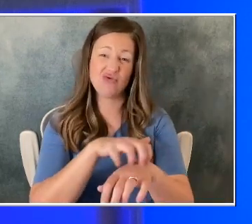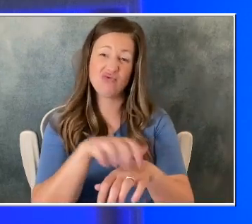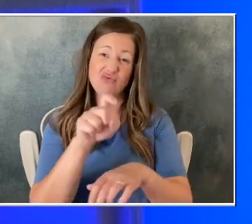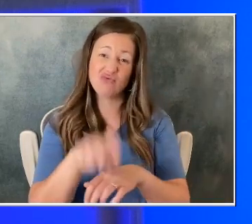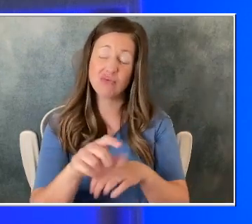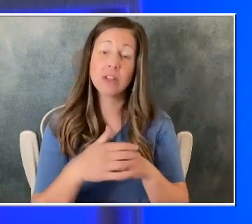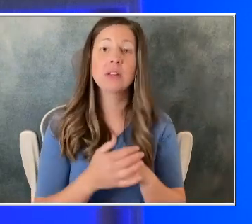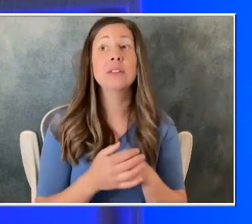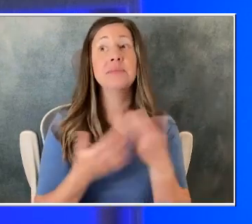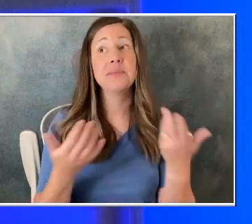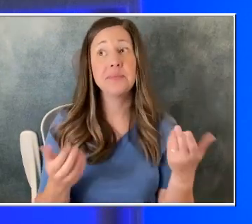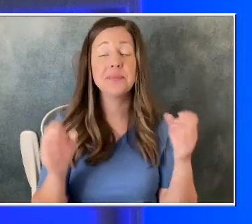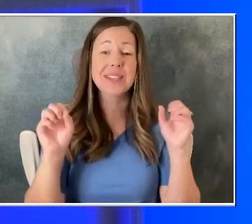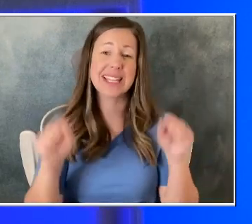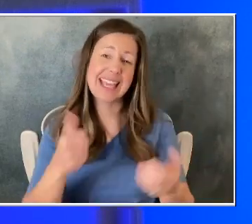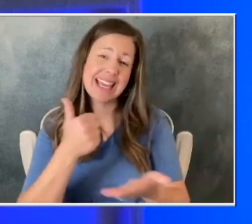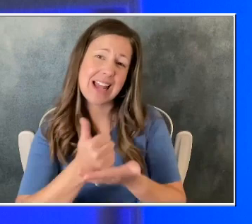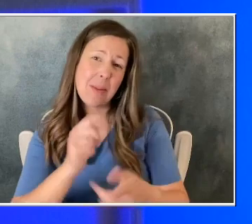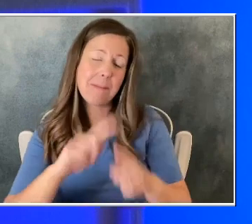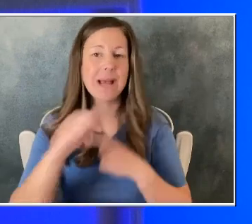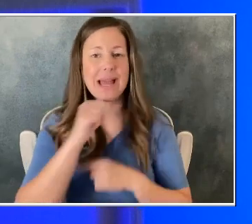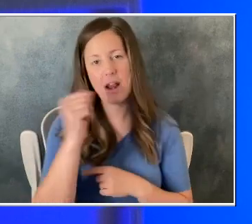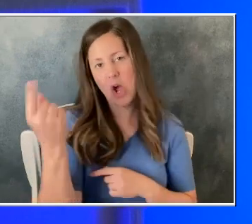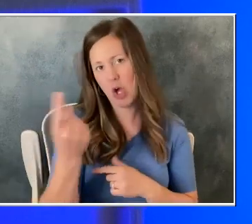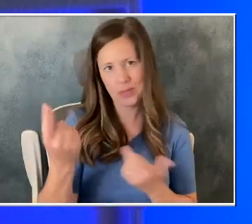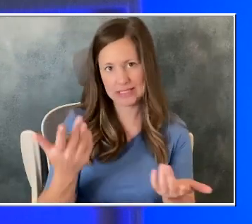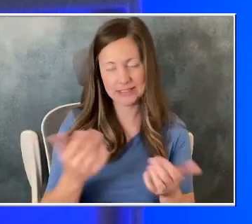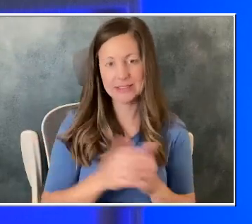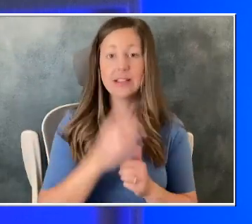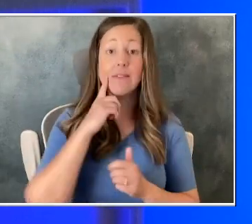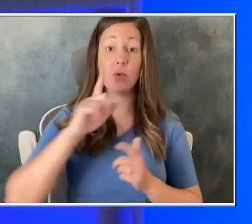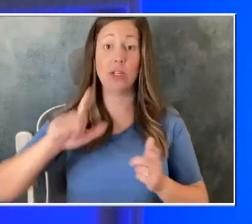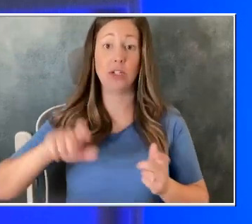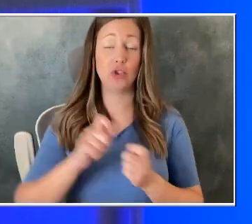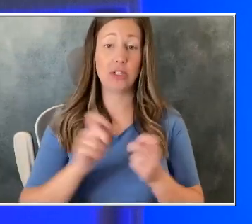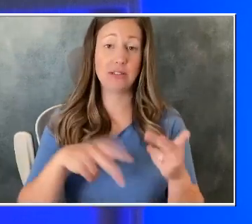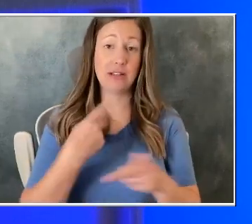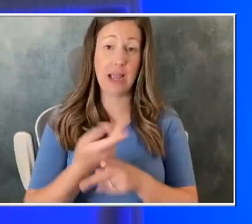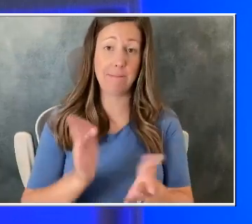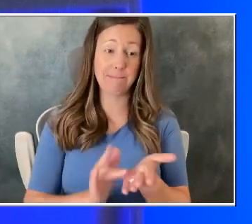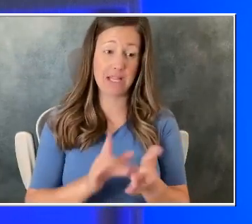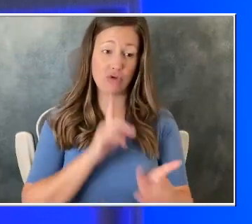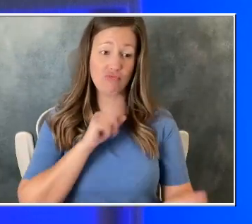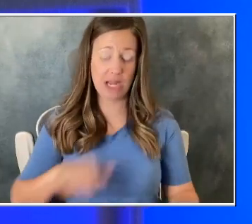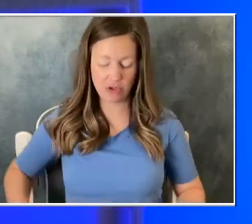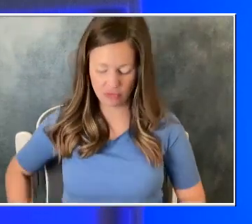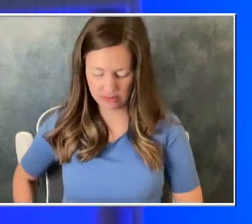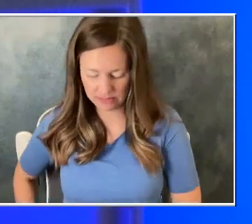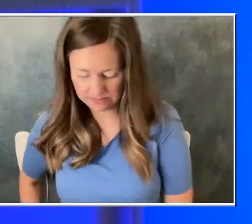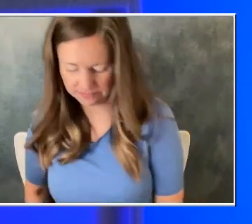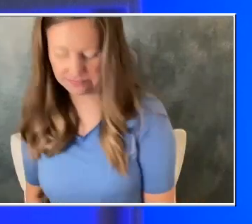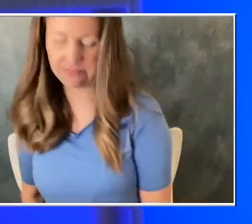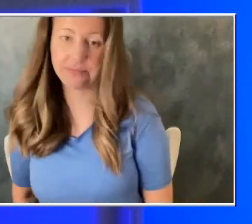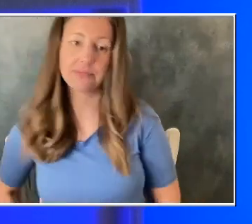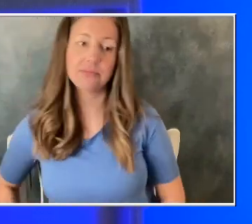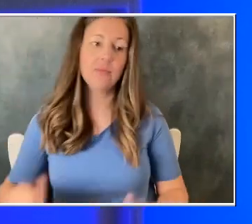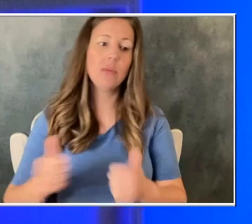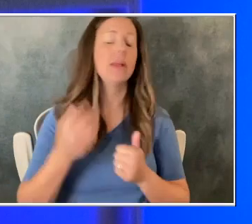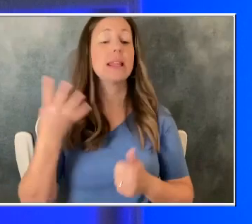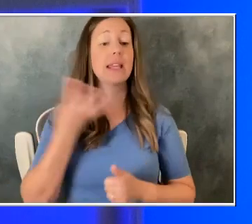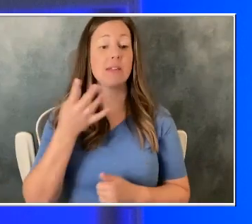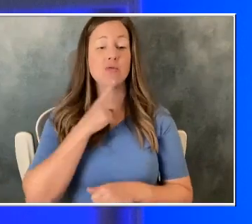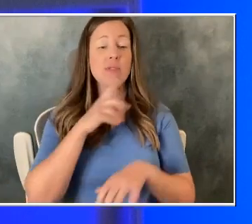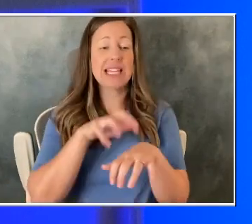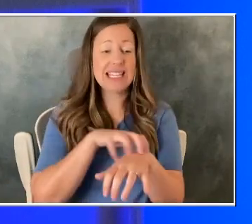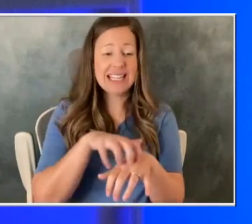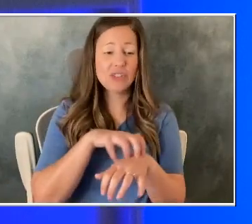be helpful, but not always. For certain types of drug reactions and chemotherapy reactions, the itching is just so intense that